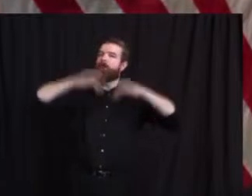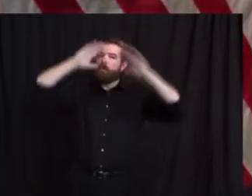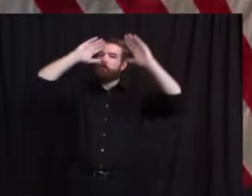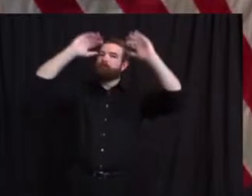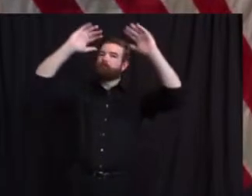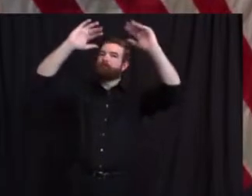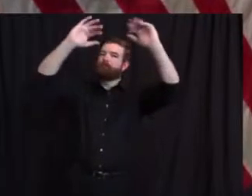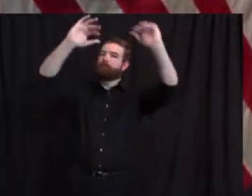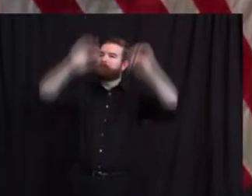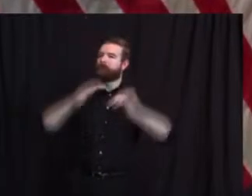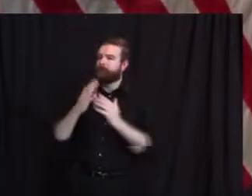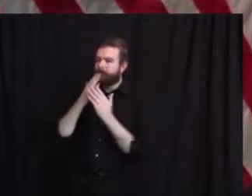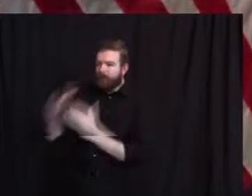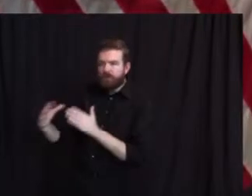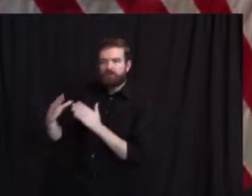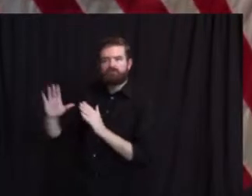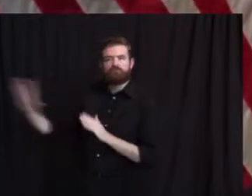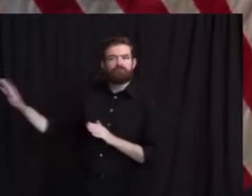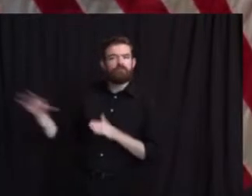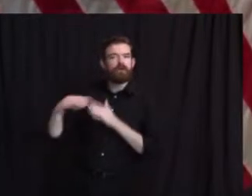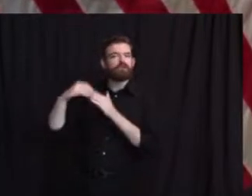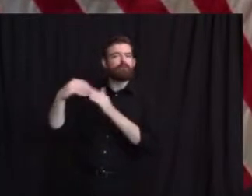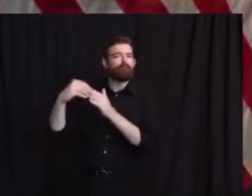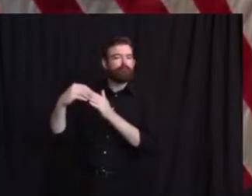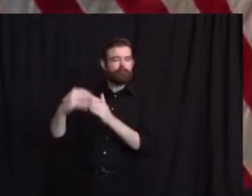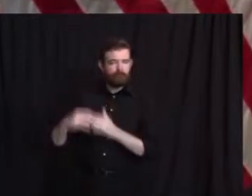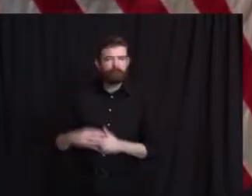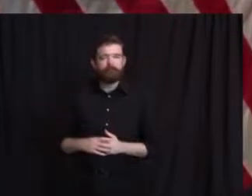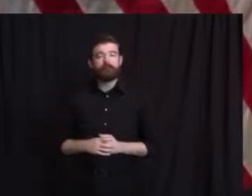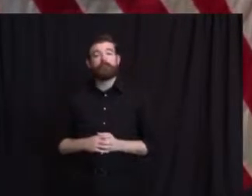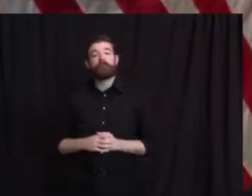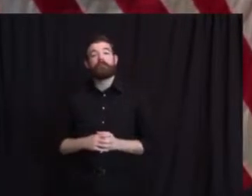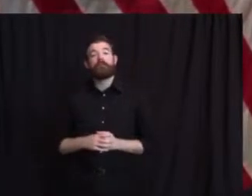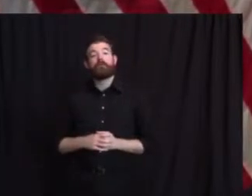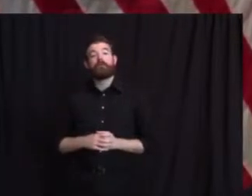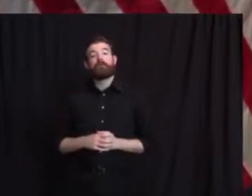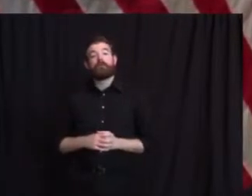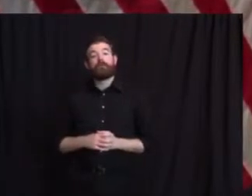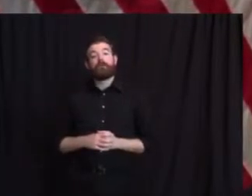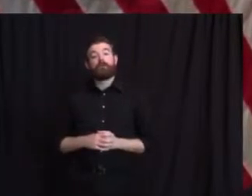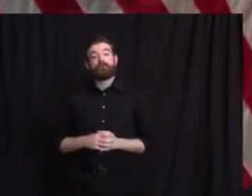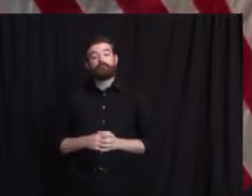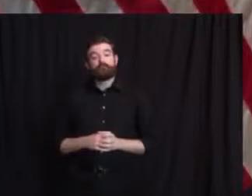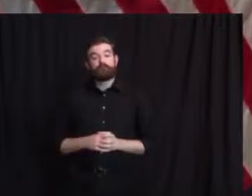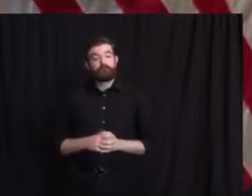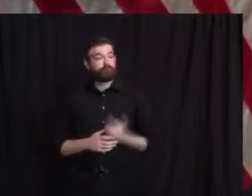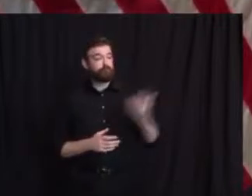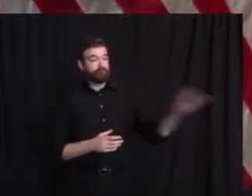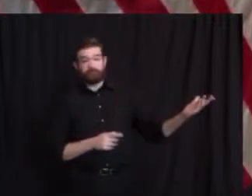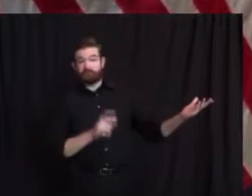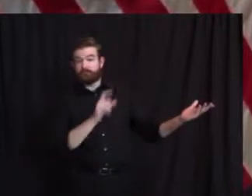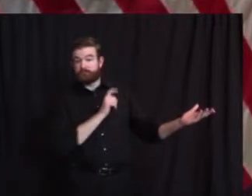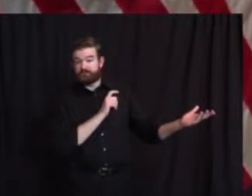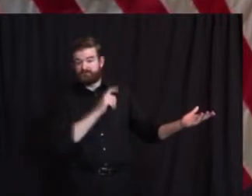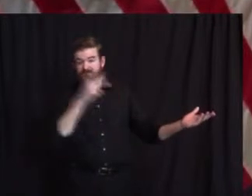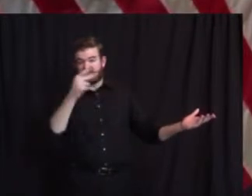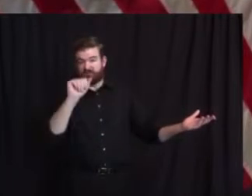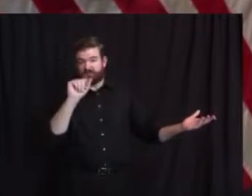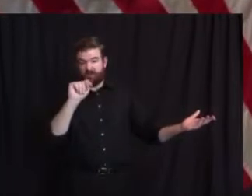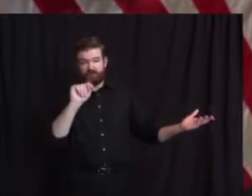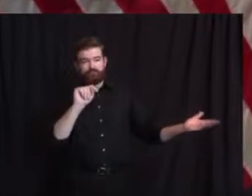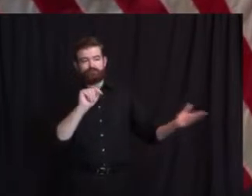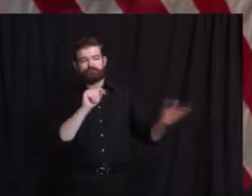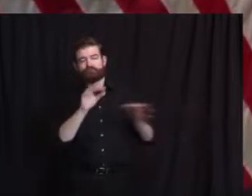thank you. With that, for compliance and other matters, and Pat, it probably goes without saying, but